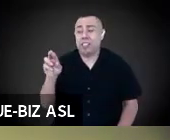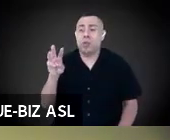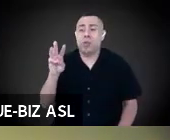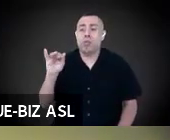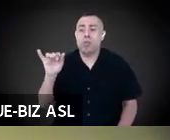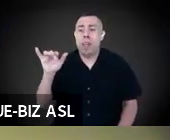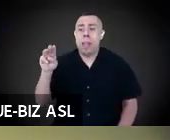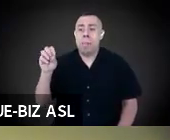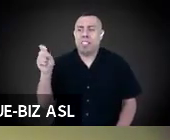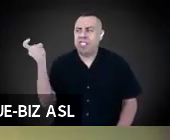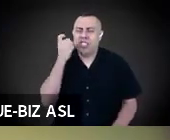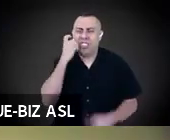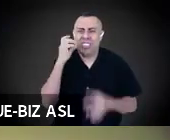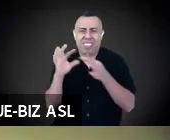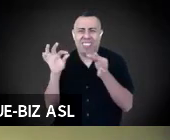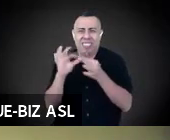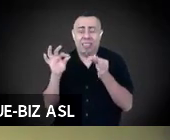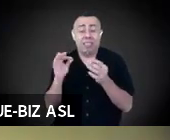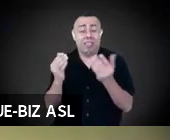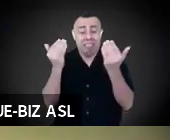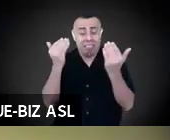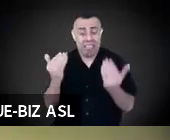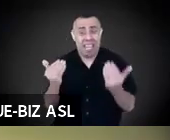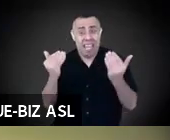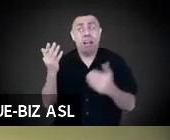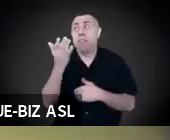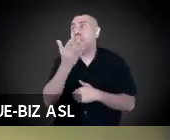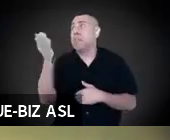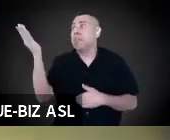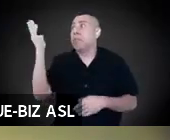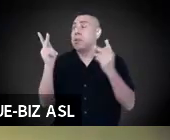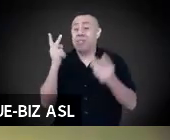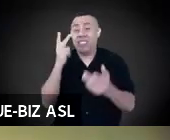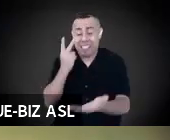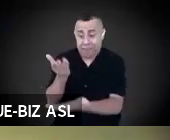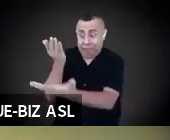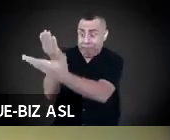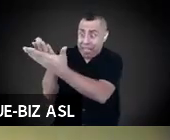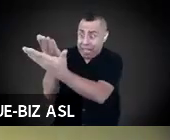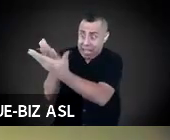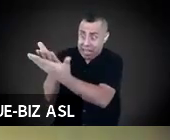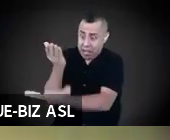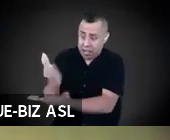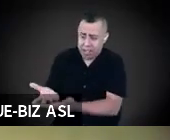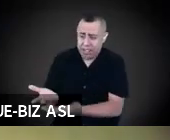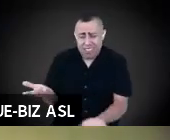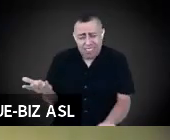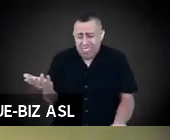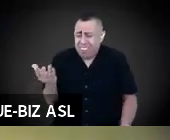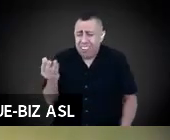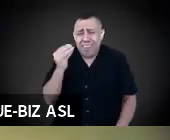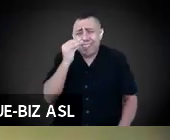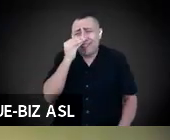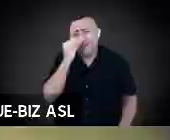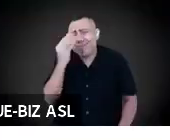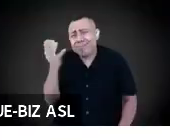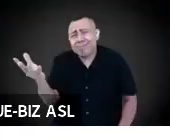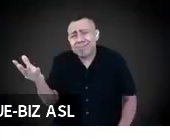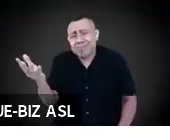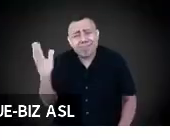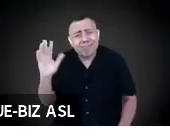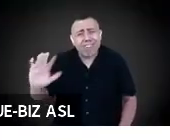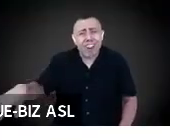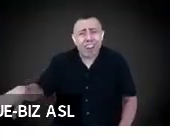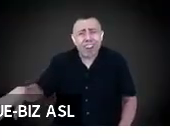adhering to the facts of the matter. So you need to put a face, make it an emotional connection, so